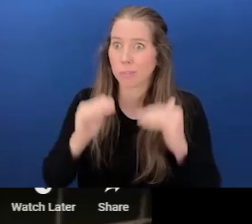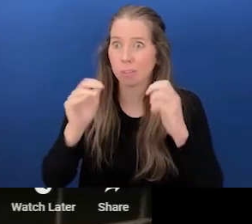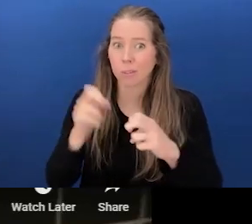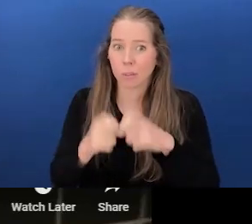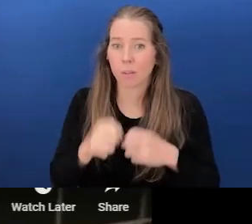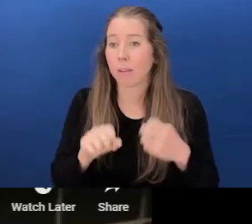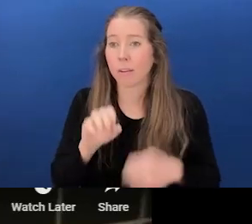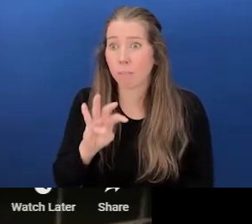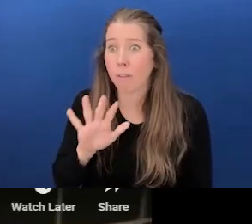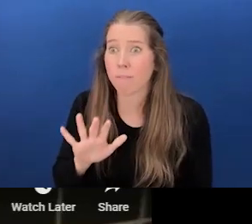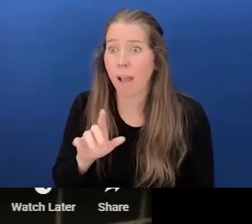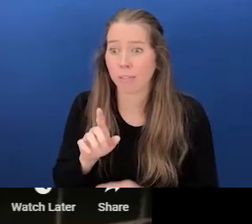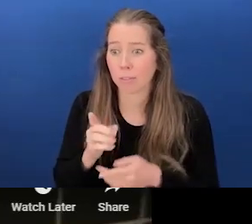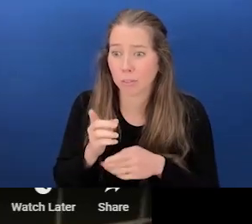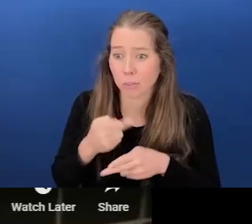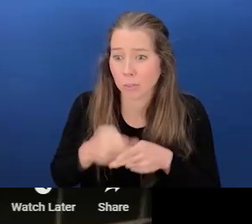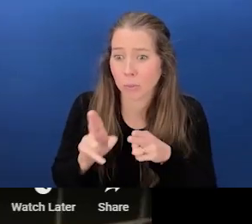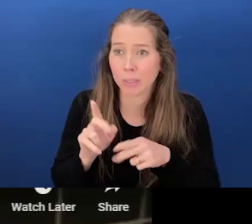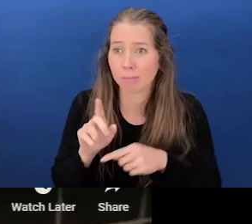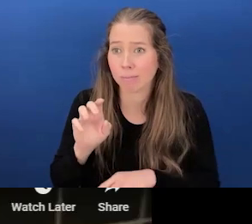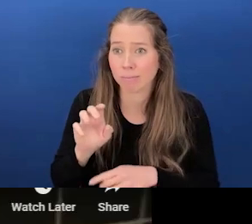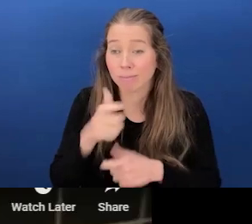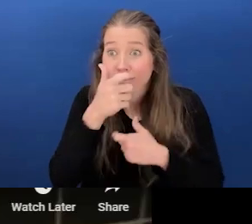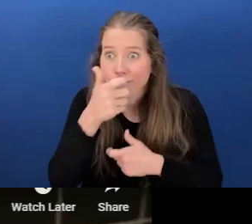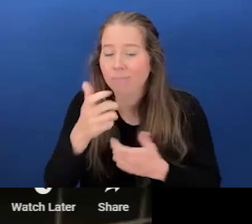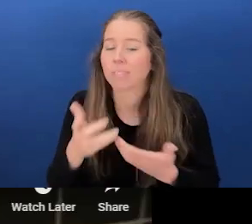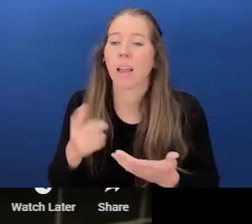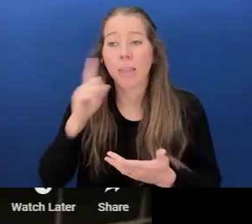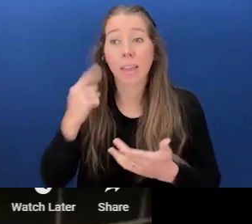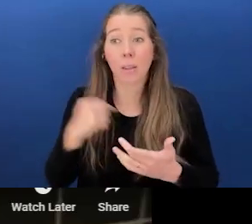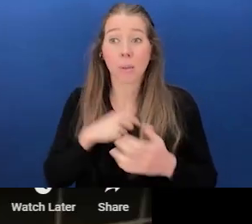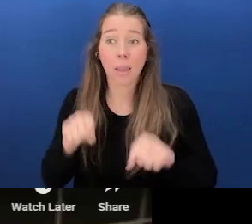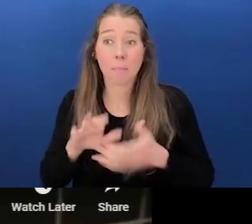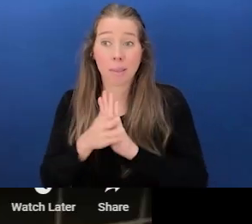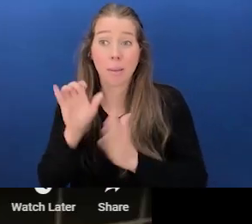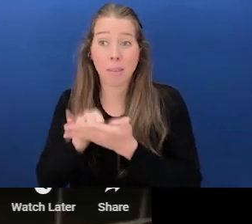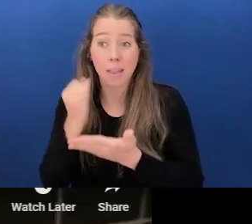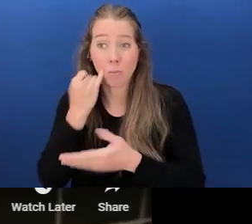45-minute episodic format. And I think we can get there if we shape the future of it.